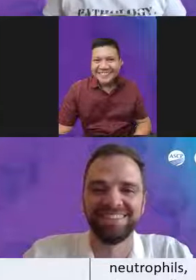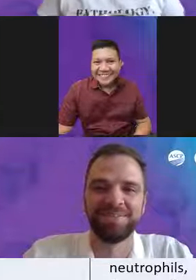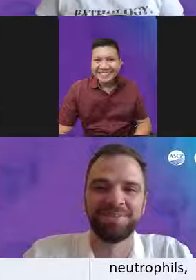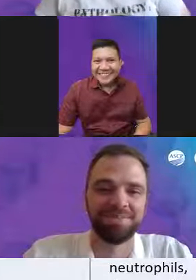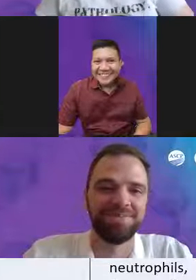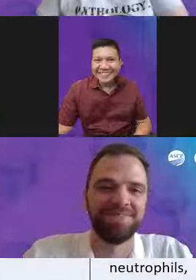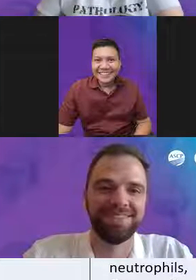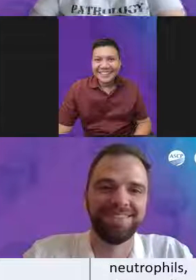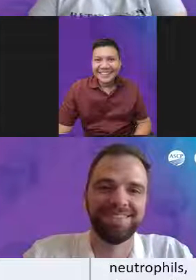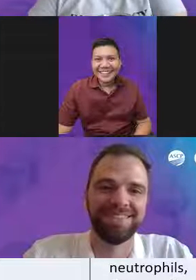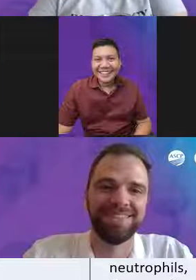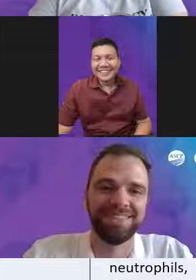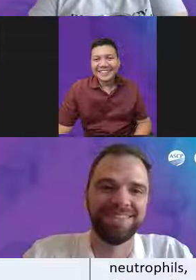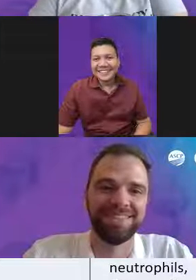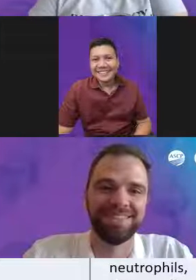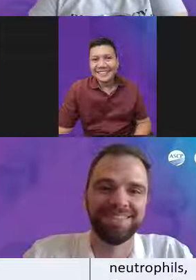by 2 seconds. So,